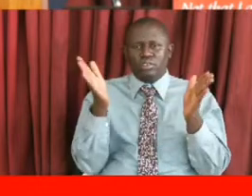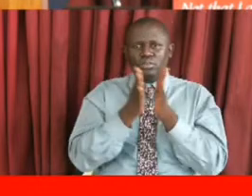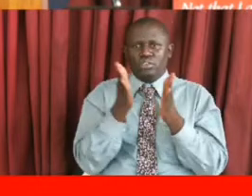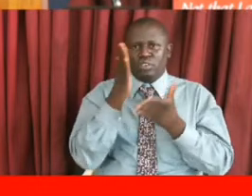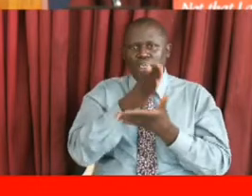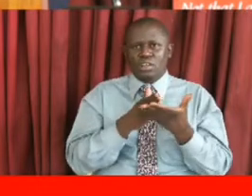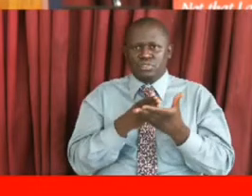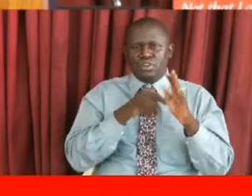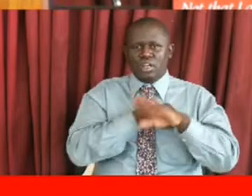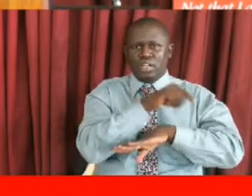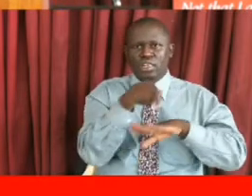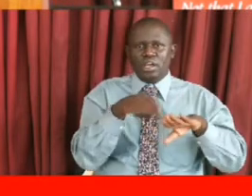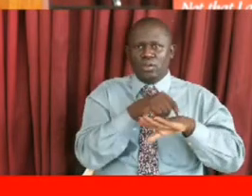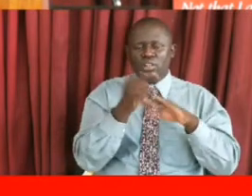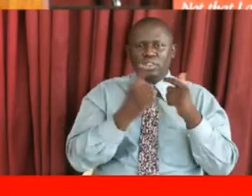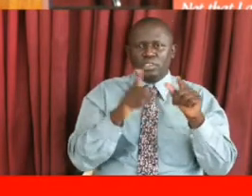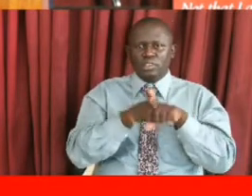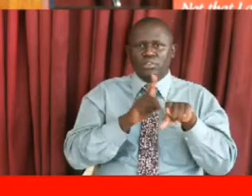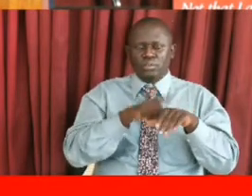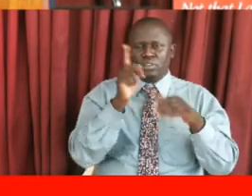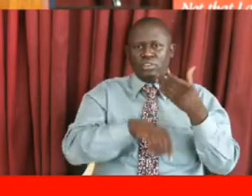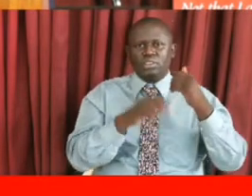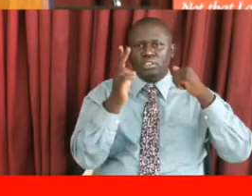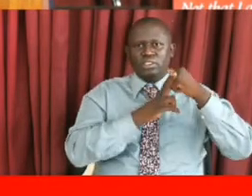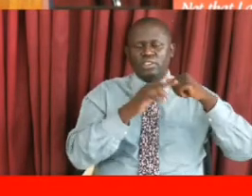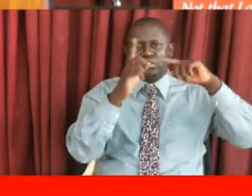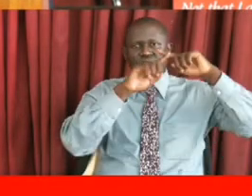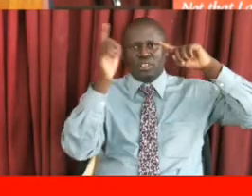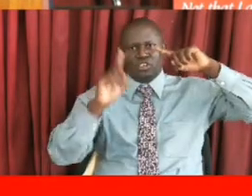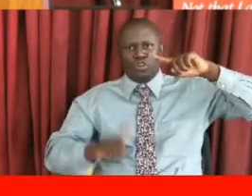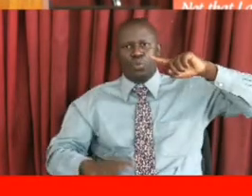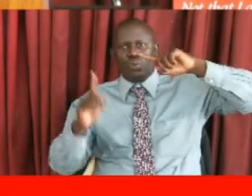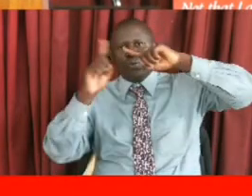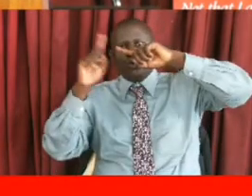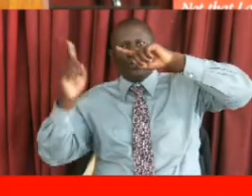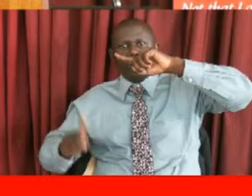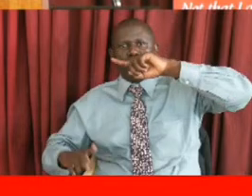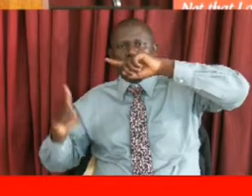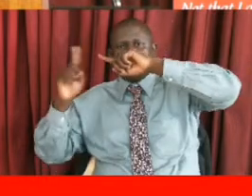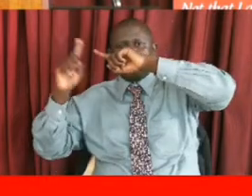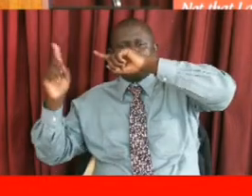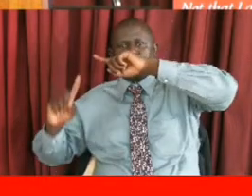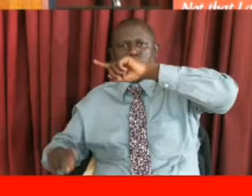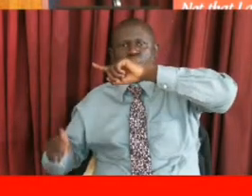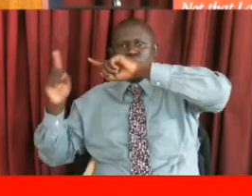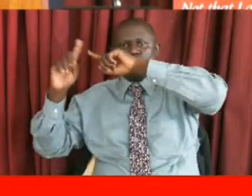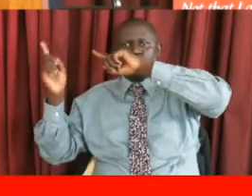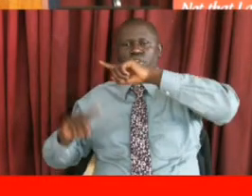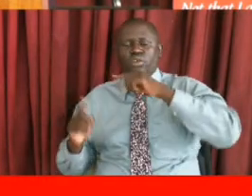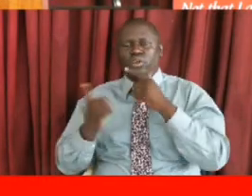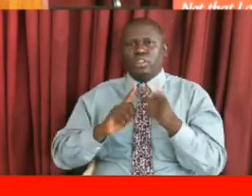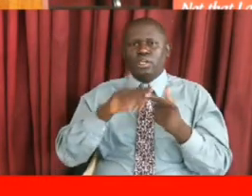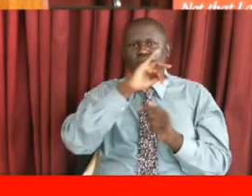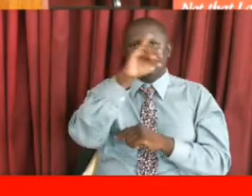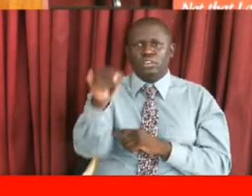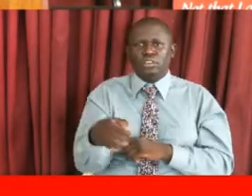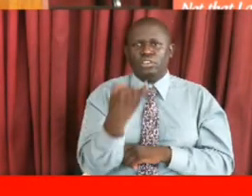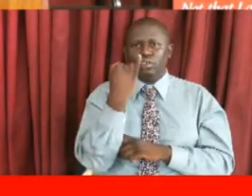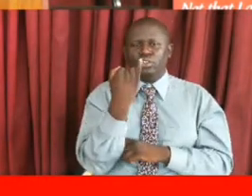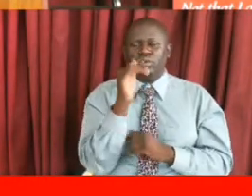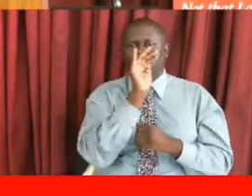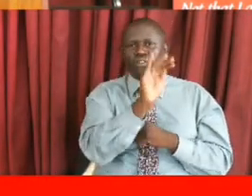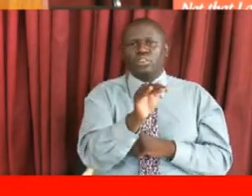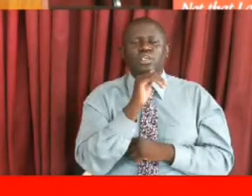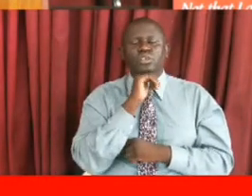seveners their voices here on Earth John was even forbidden to write what was John forbidden